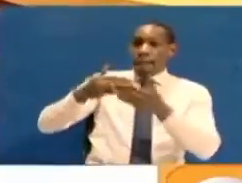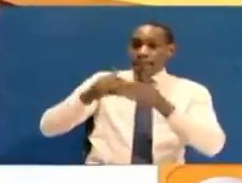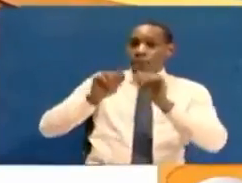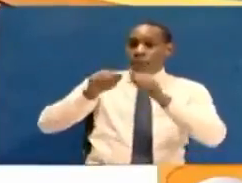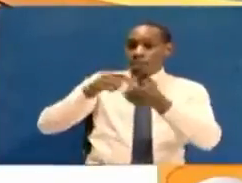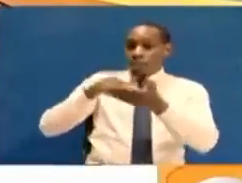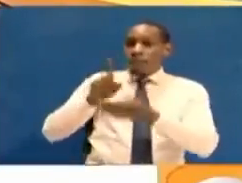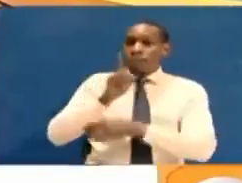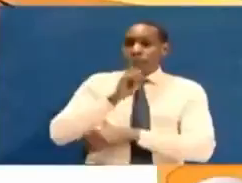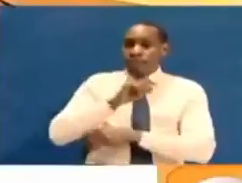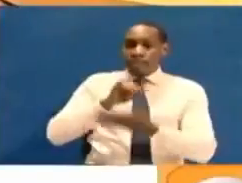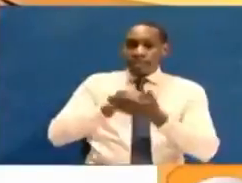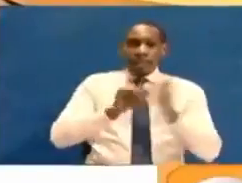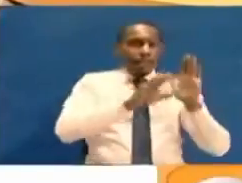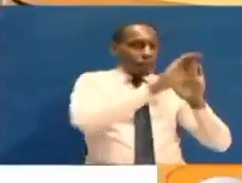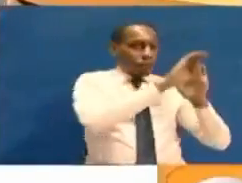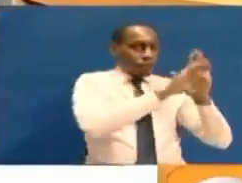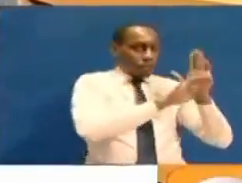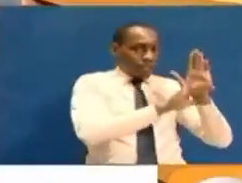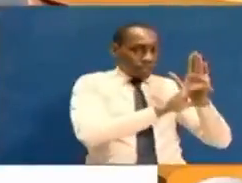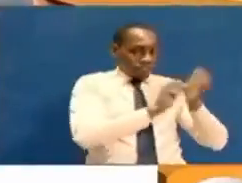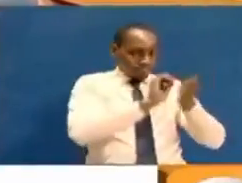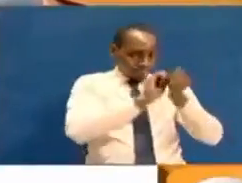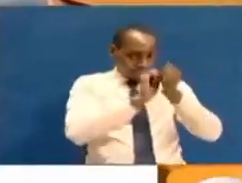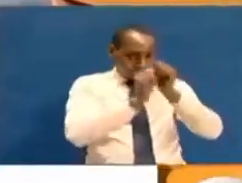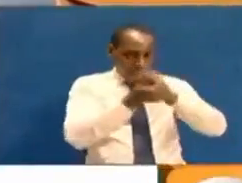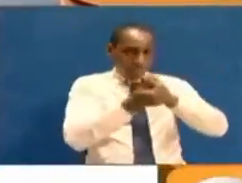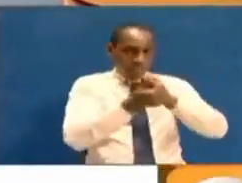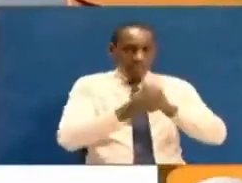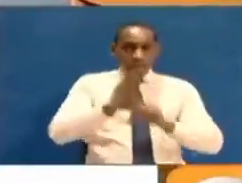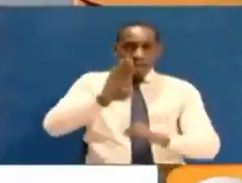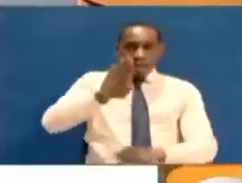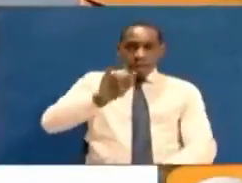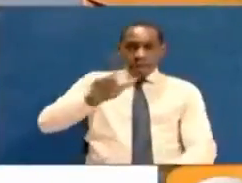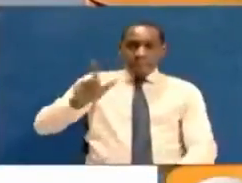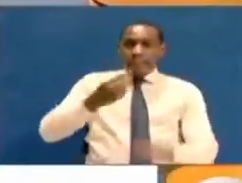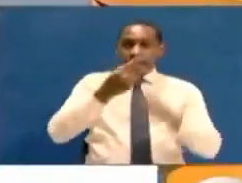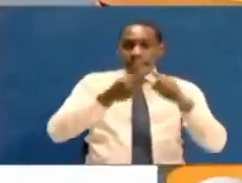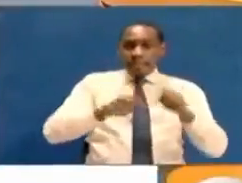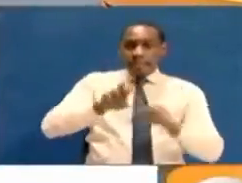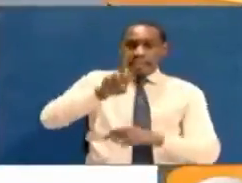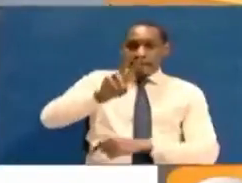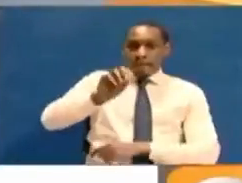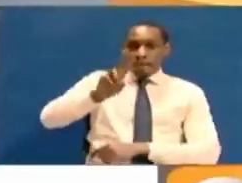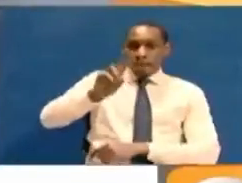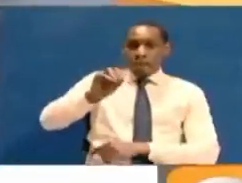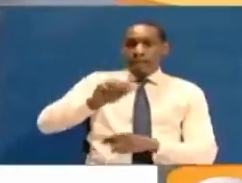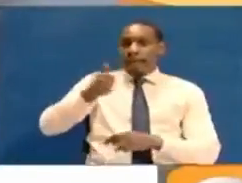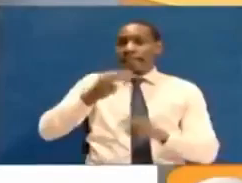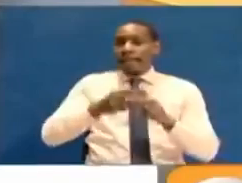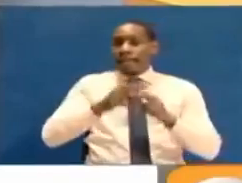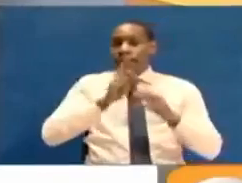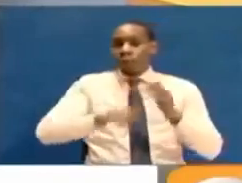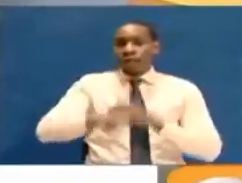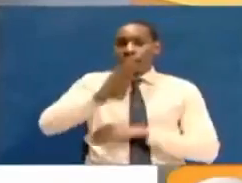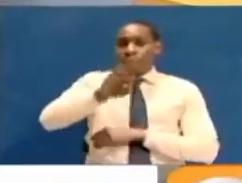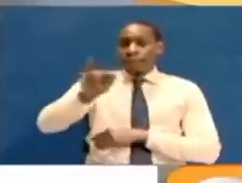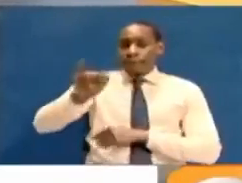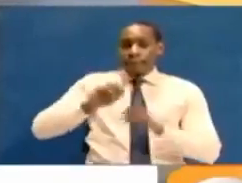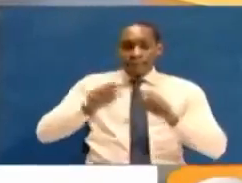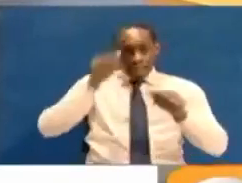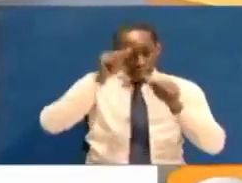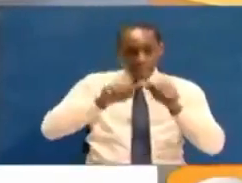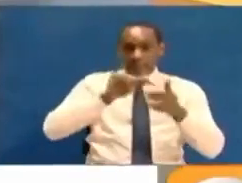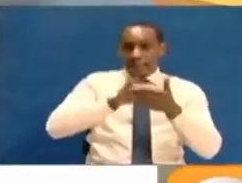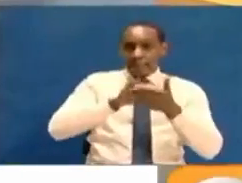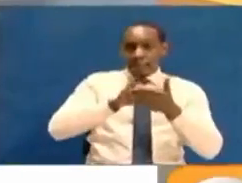can pass that Constitution Amendment Bill 2020. It's popularly known as the BBI, but remember